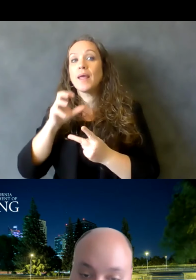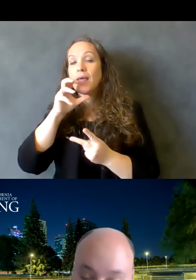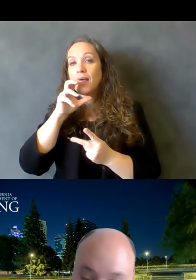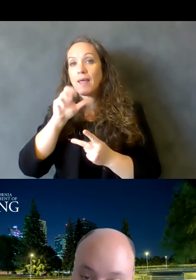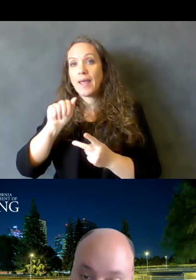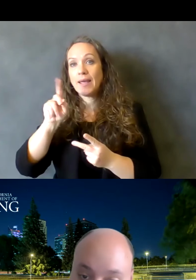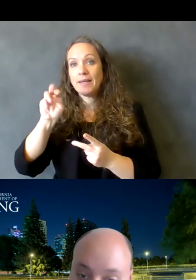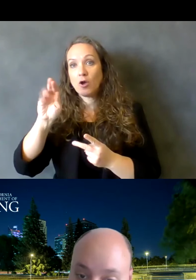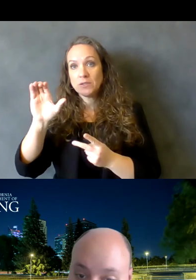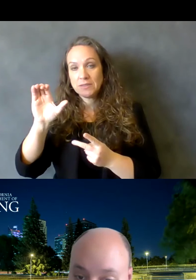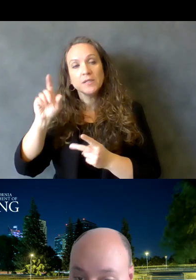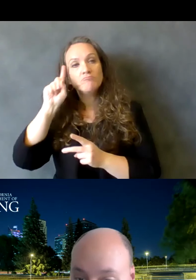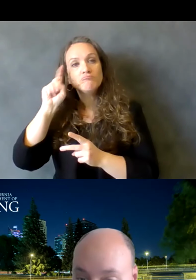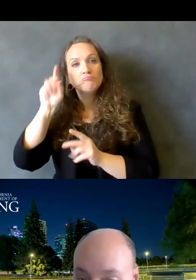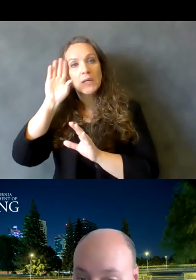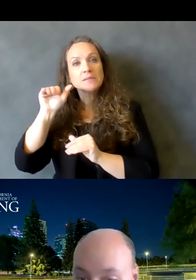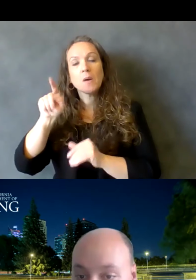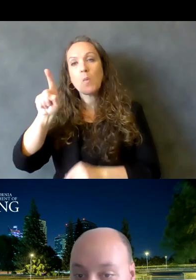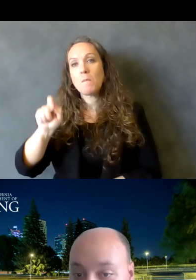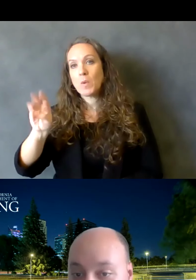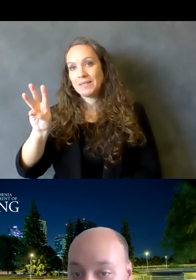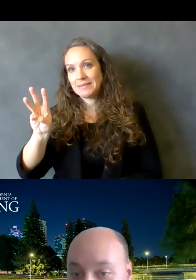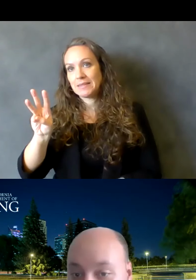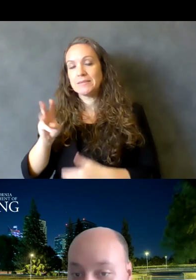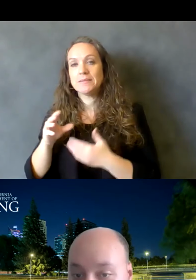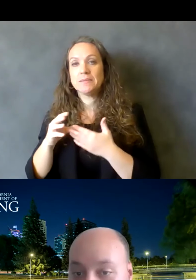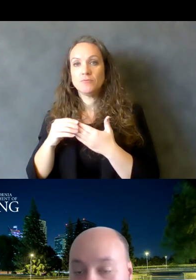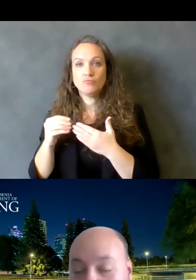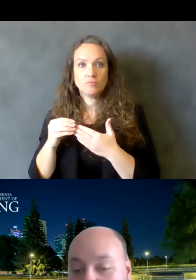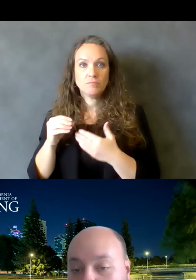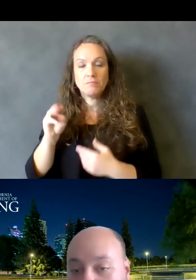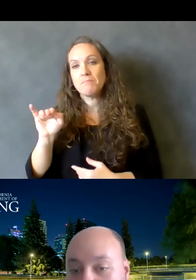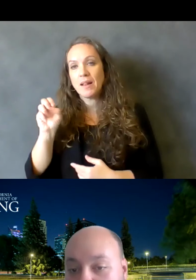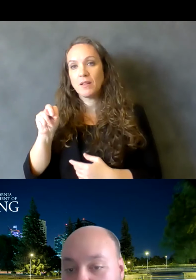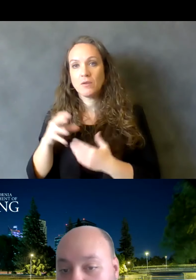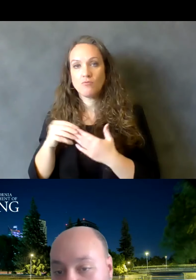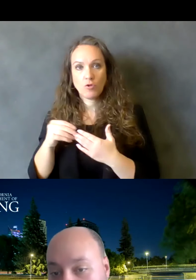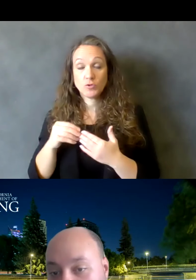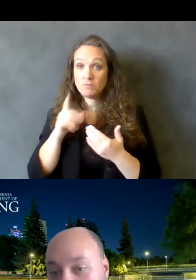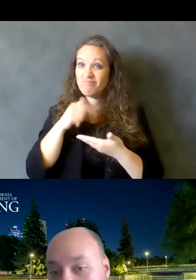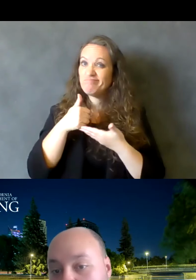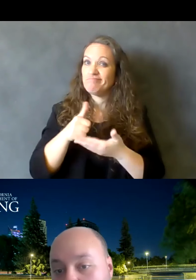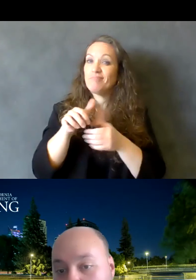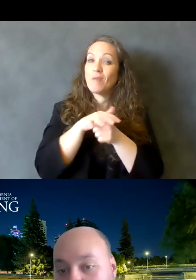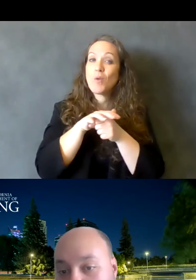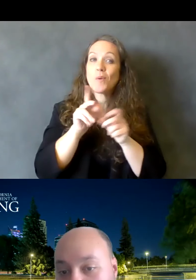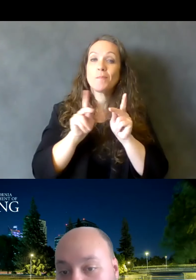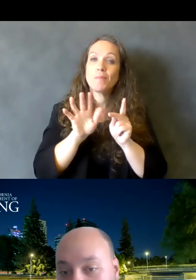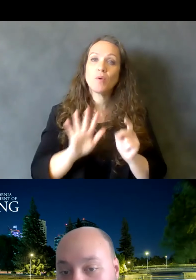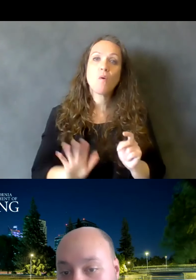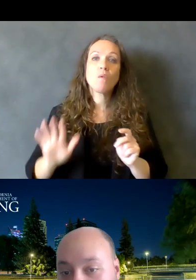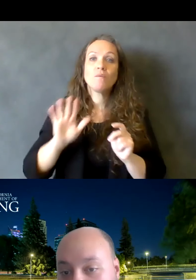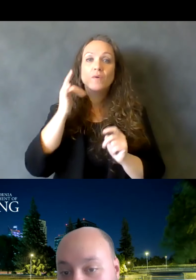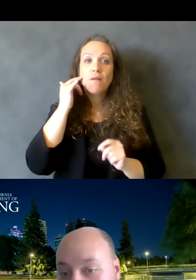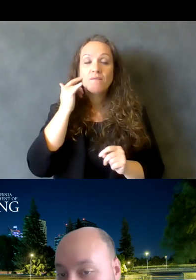is slated to get $1.6 million. And this is to help the locals in California reach those